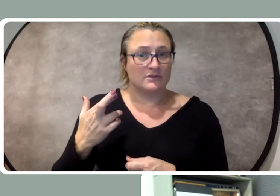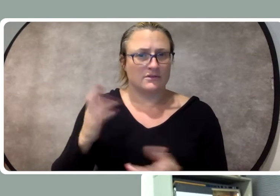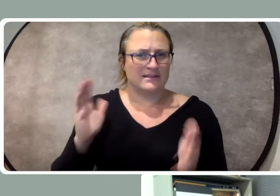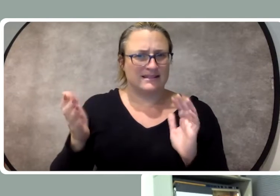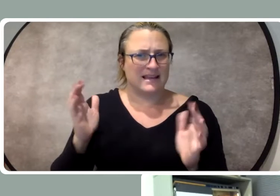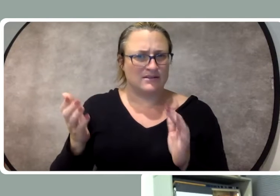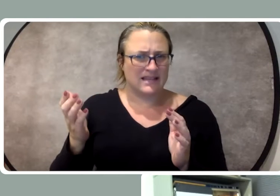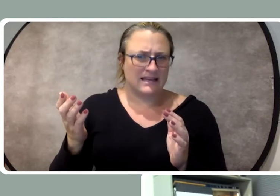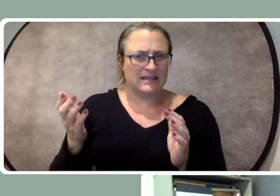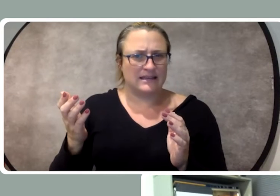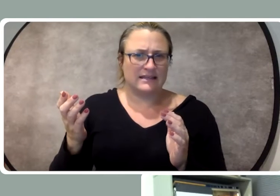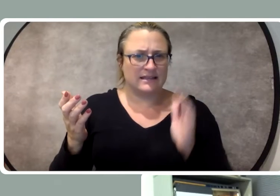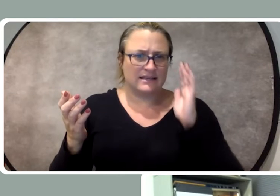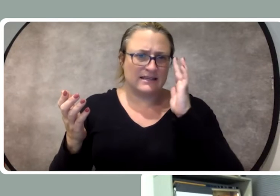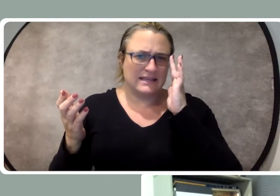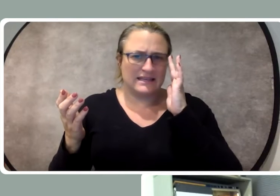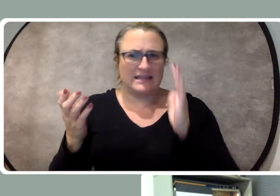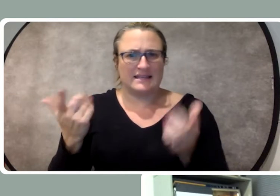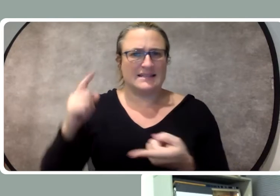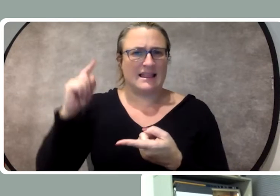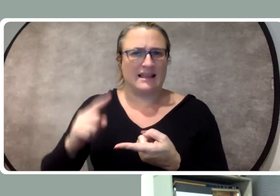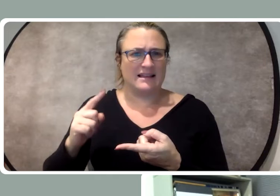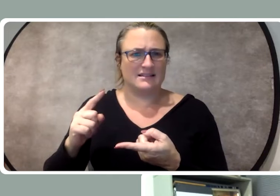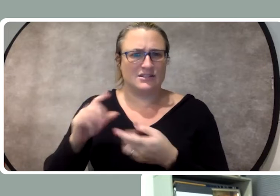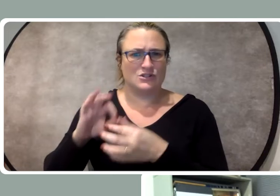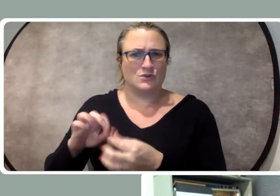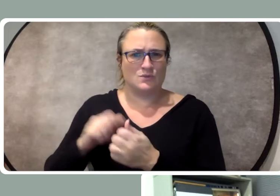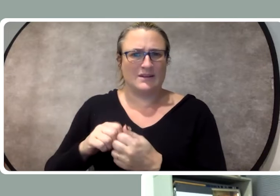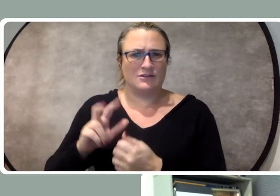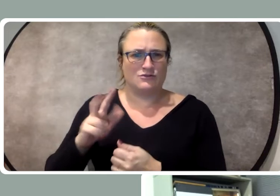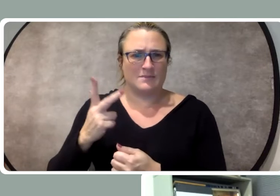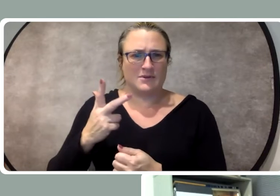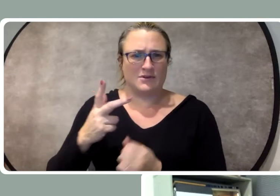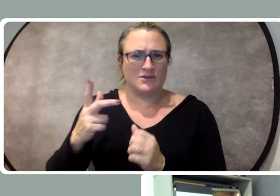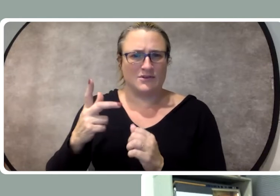it is. It has less to do with it being triple negative